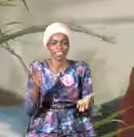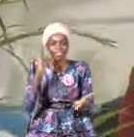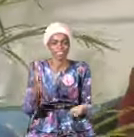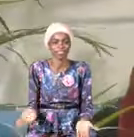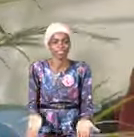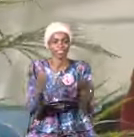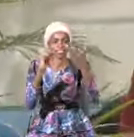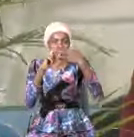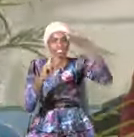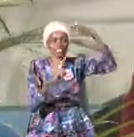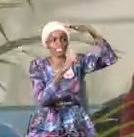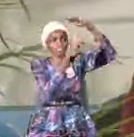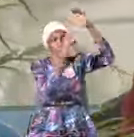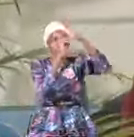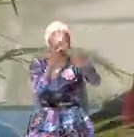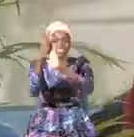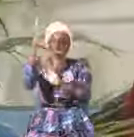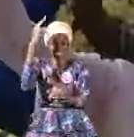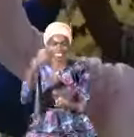peak.